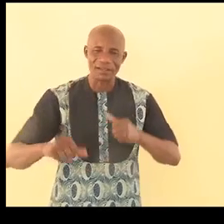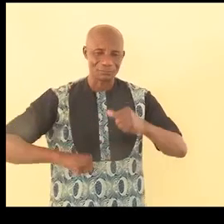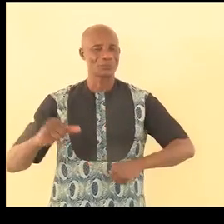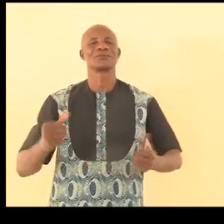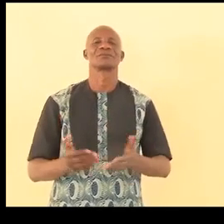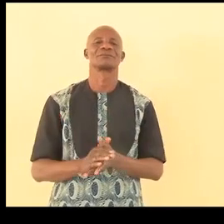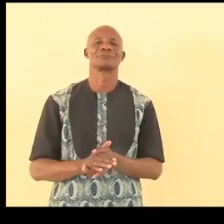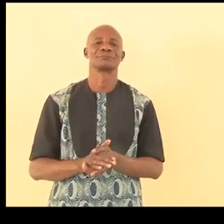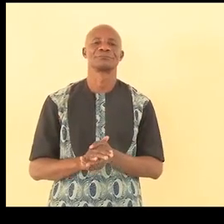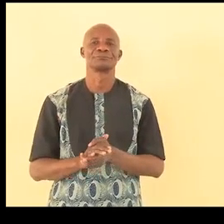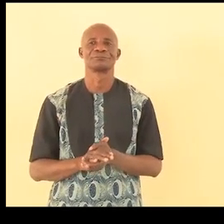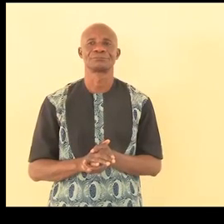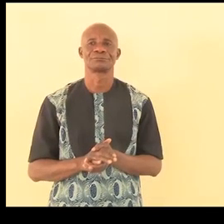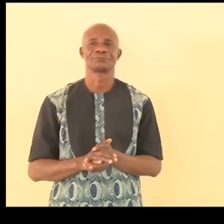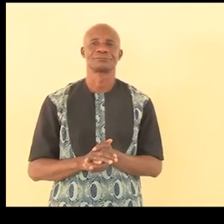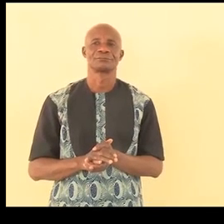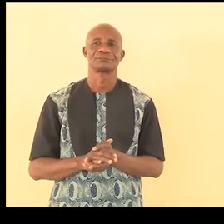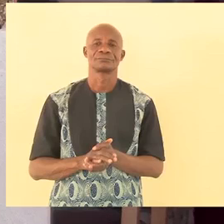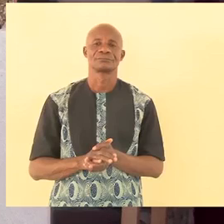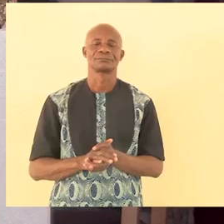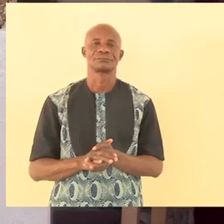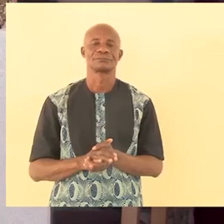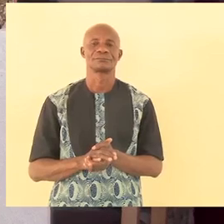if you did not receive it?